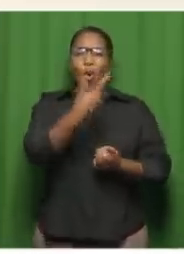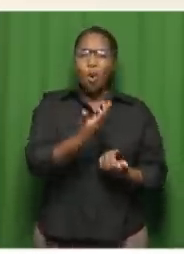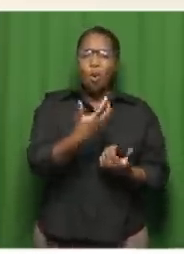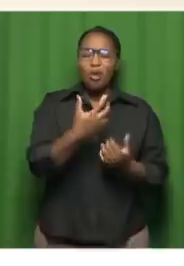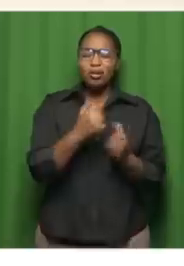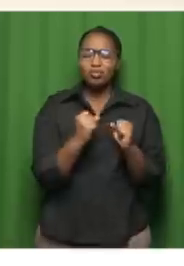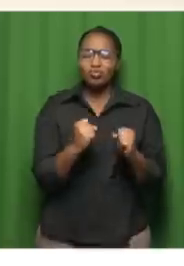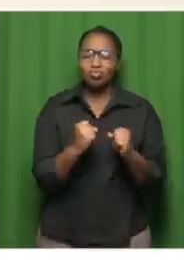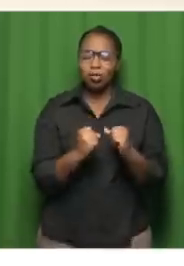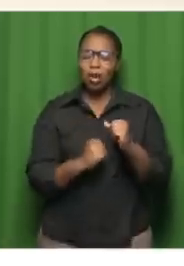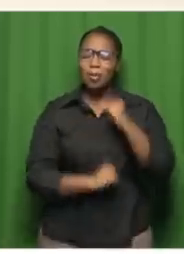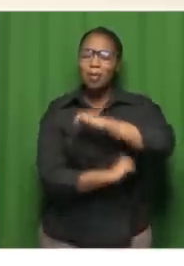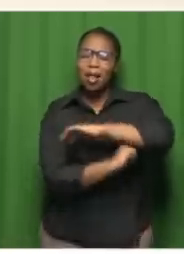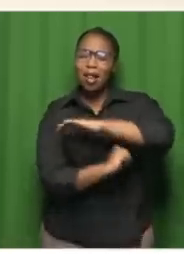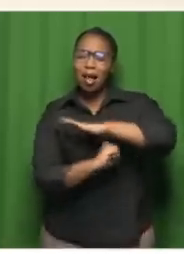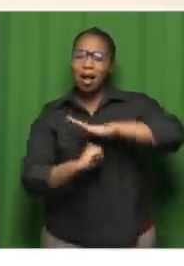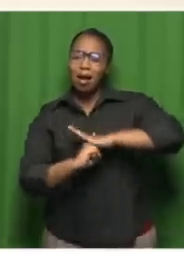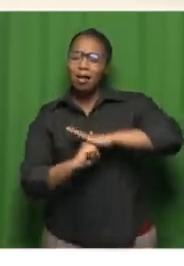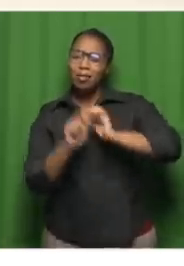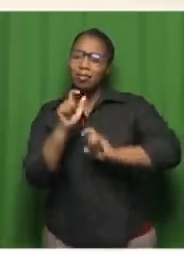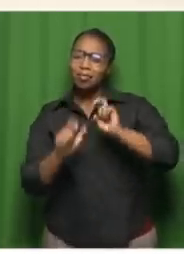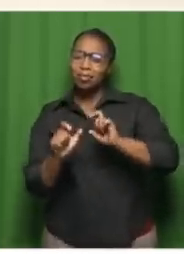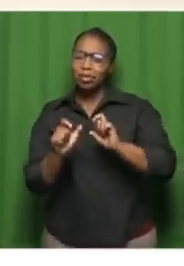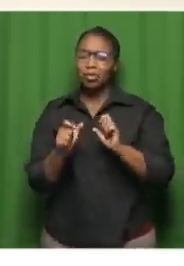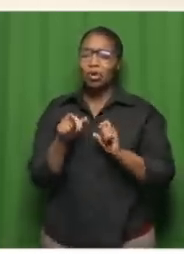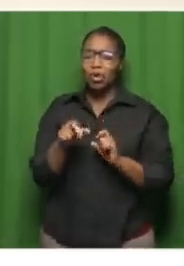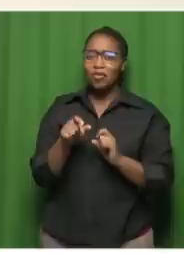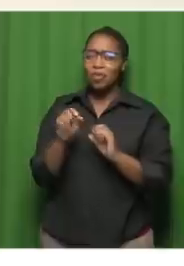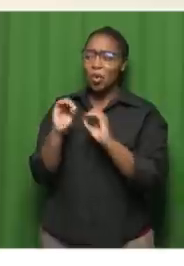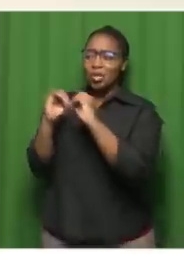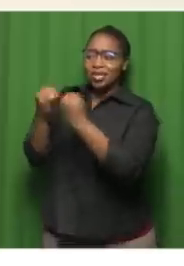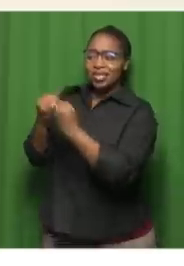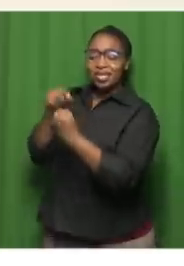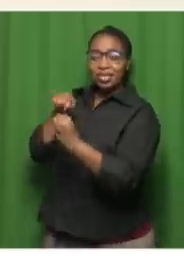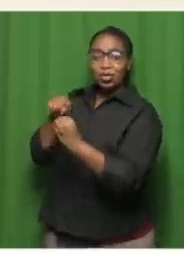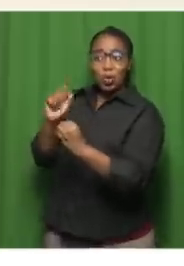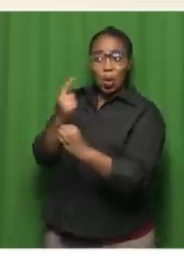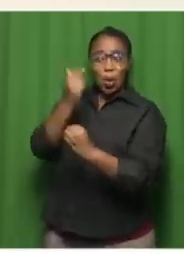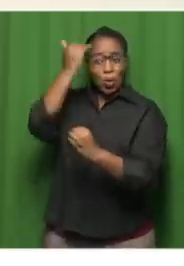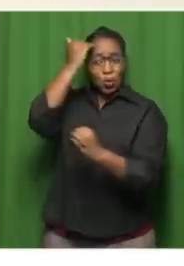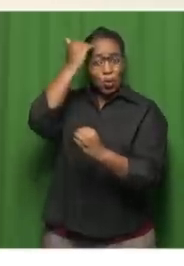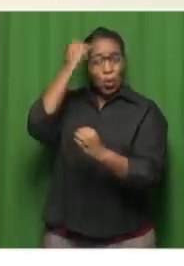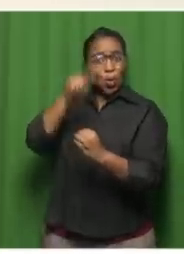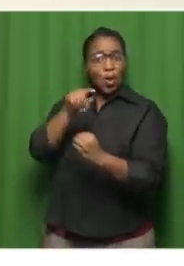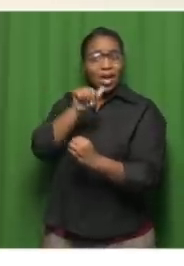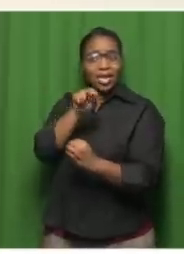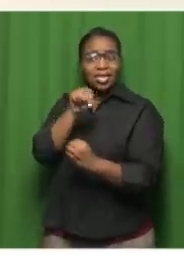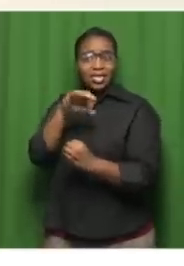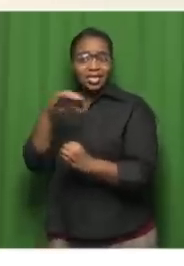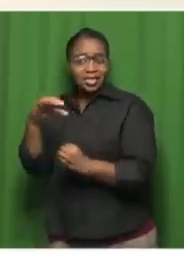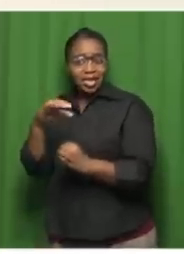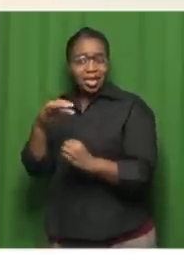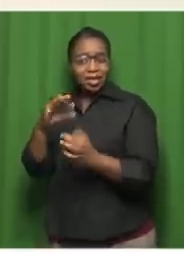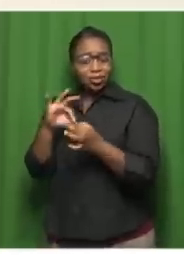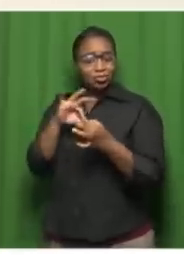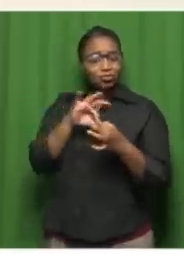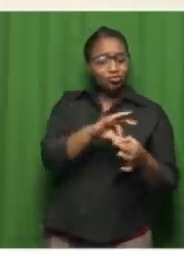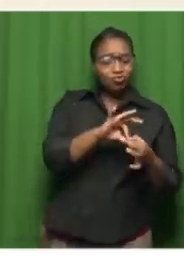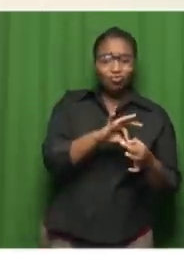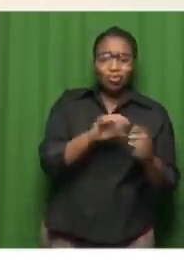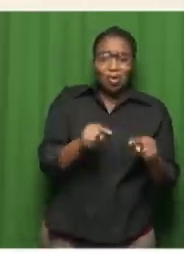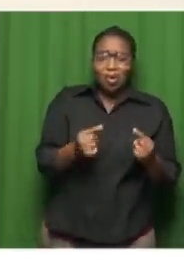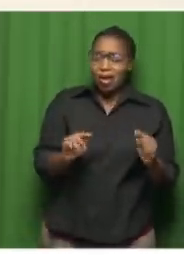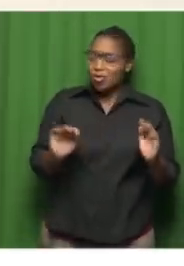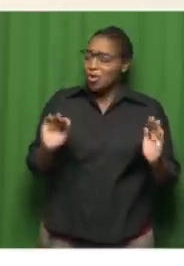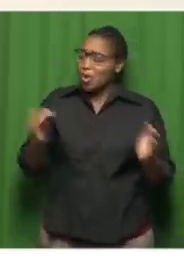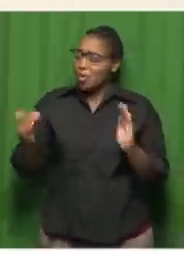me or not, I mean, and it's publicly known, the African National Congress does not compare to any other organization in terms of